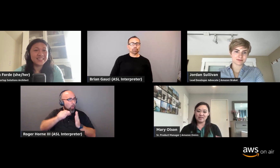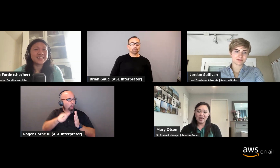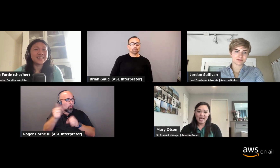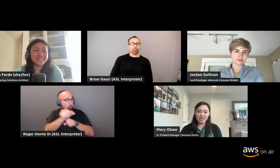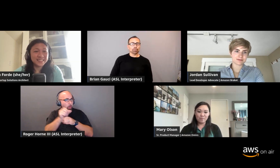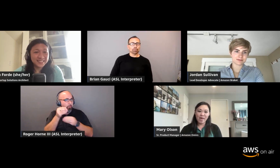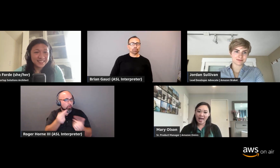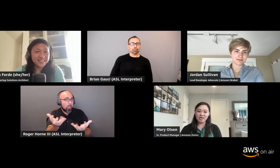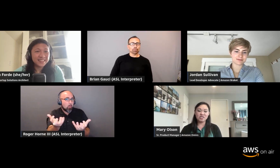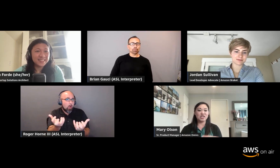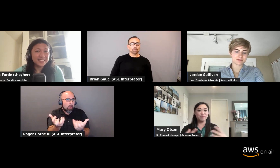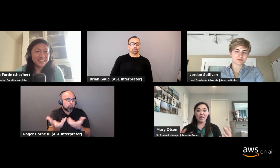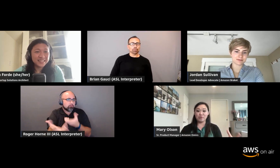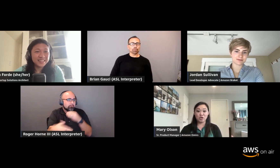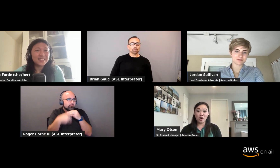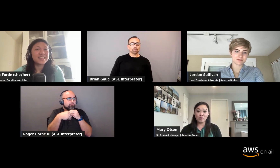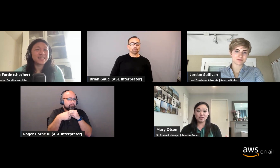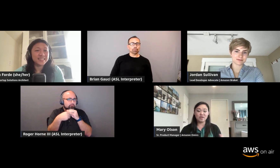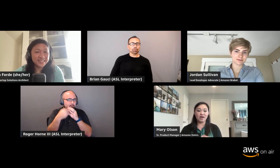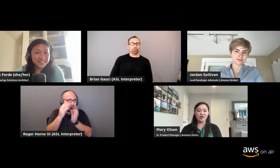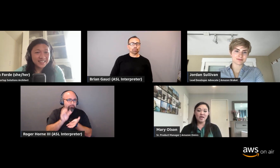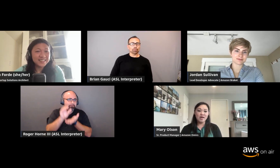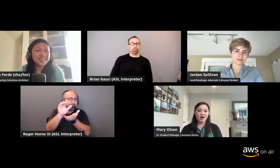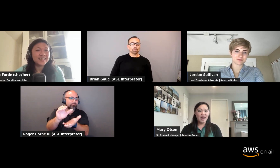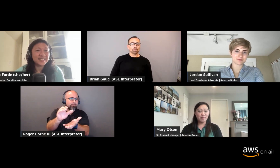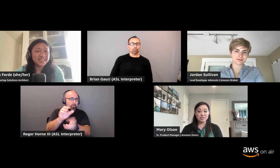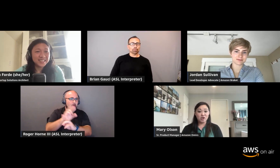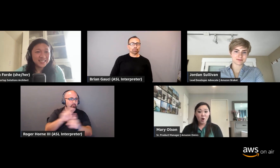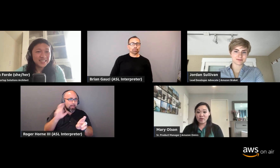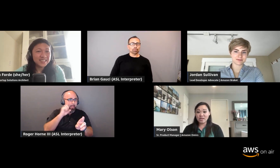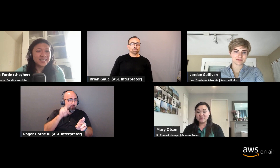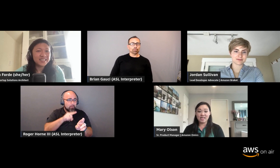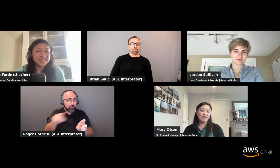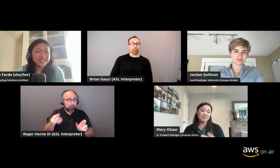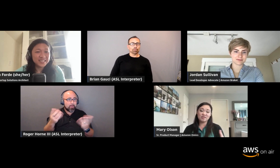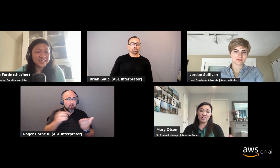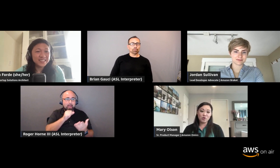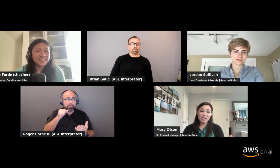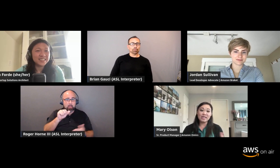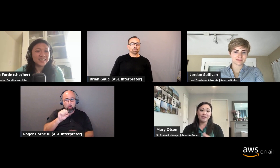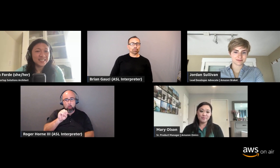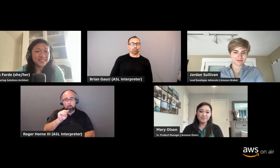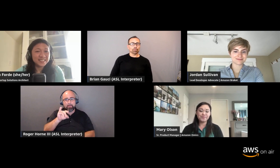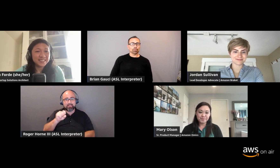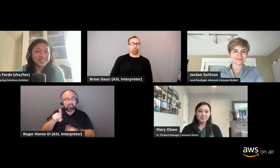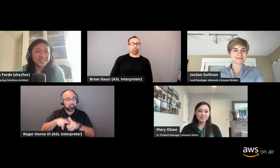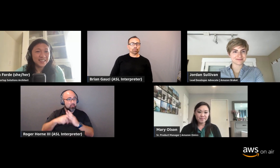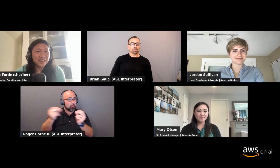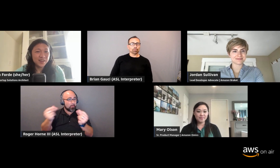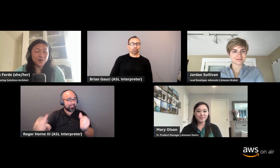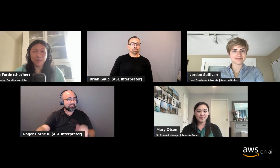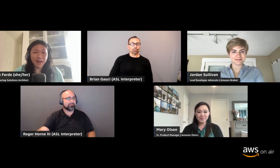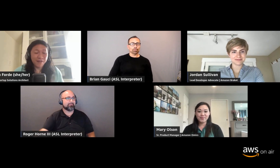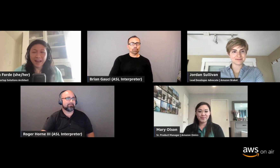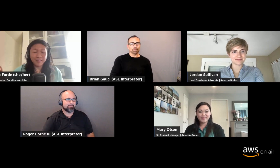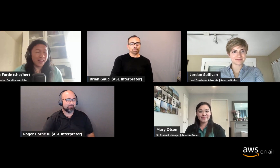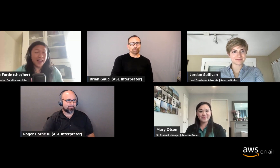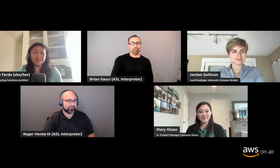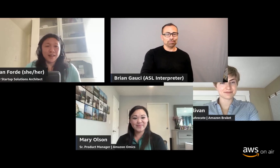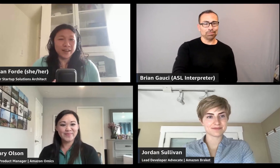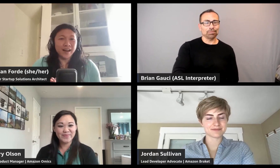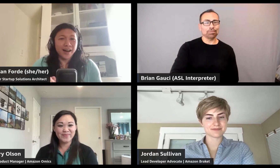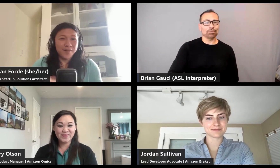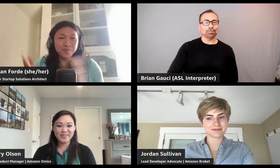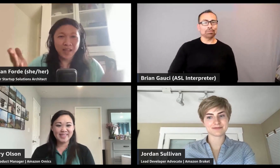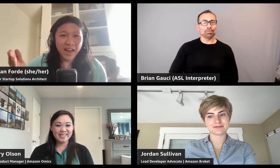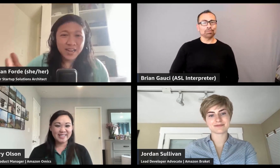to get packaged and be able to host on Amazon Omics so they can get started quickly. Wow, I